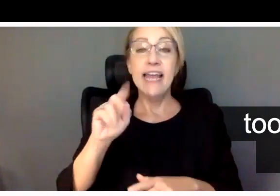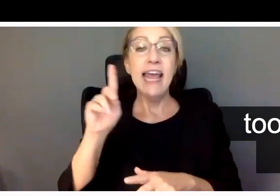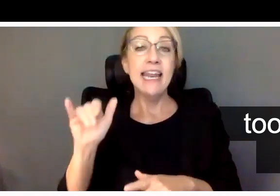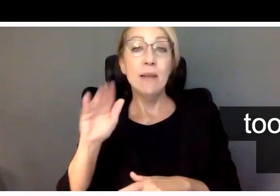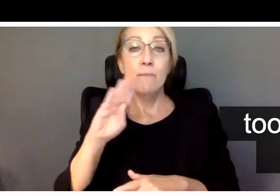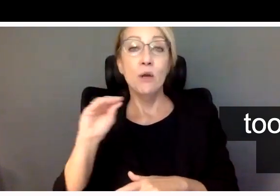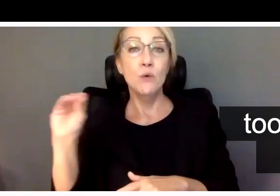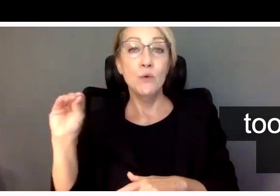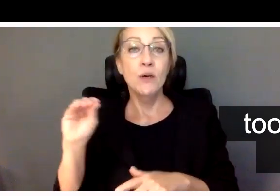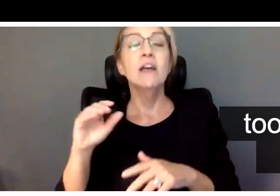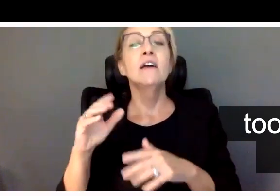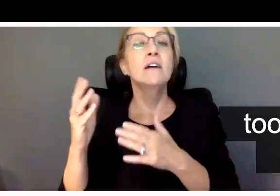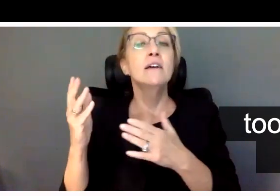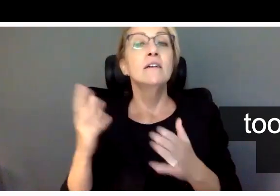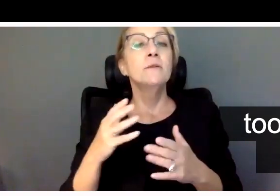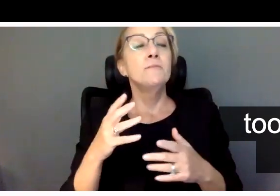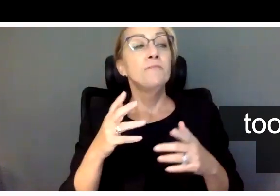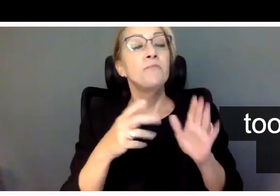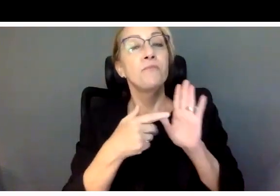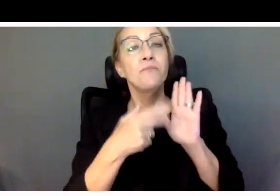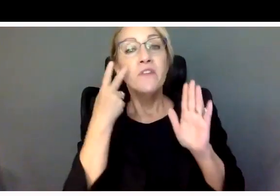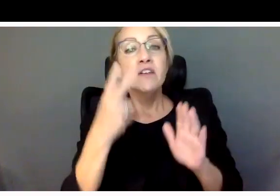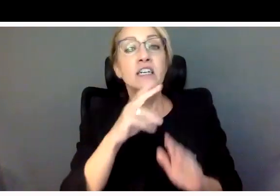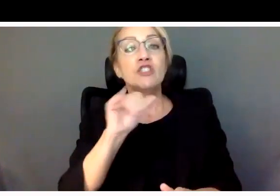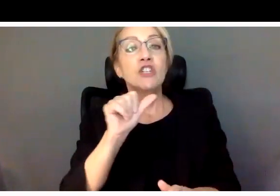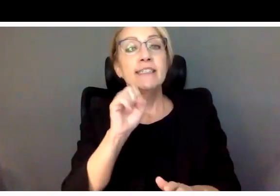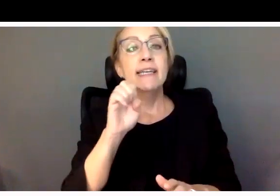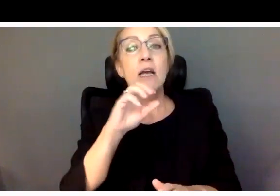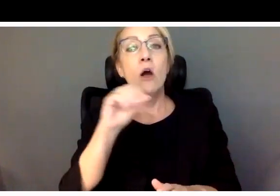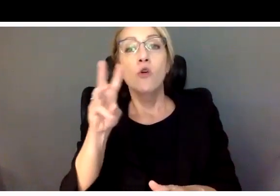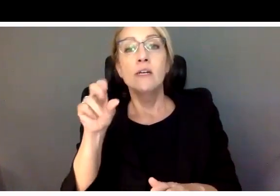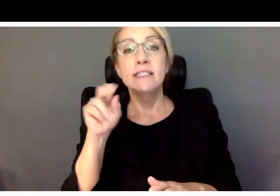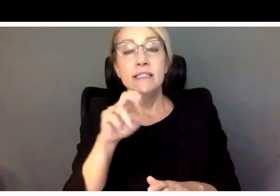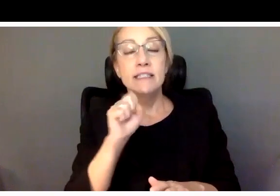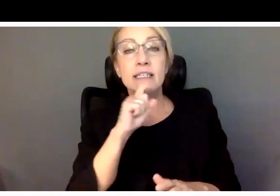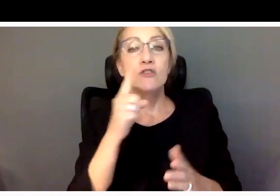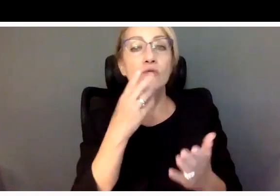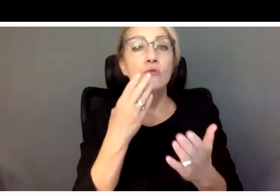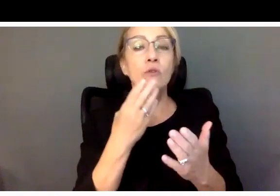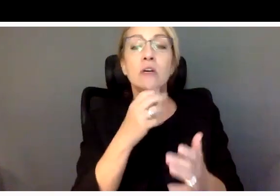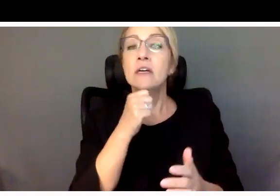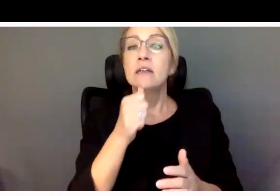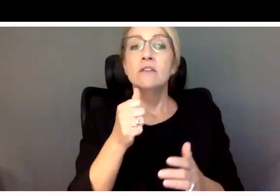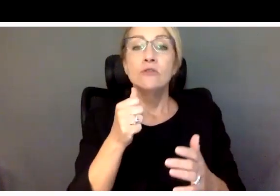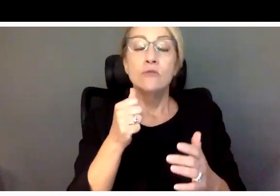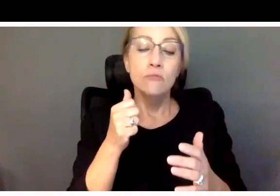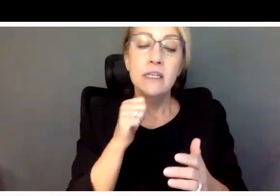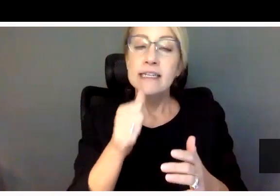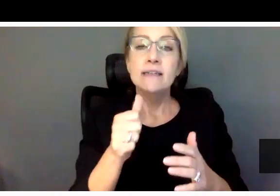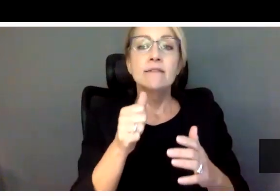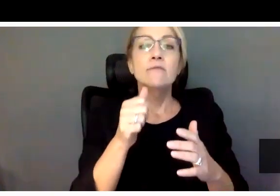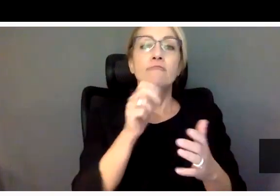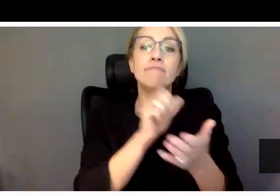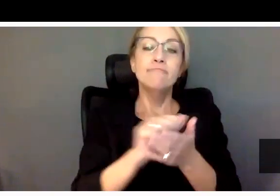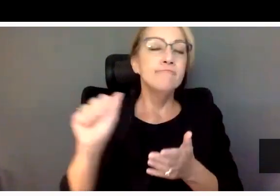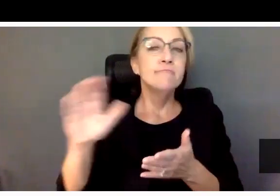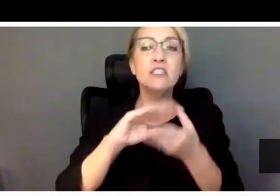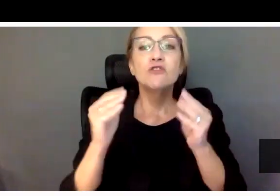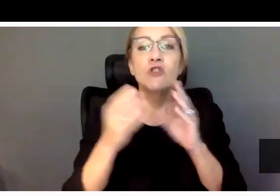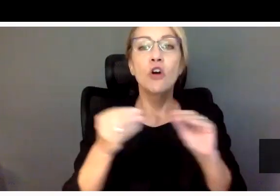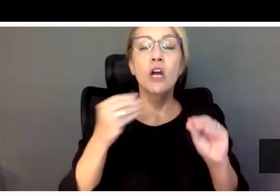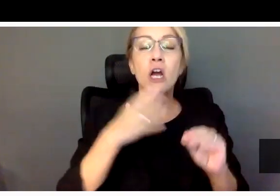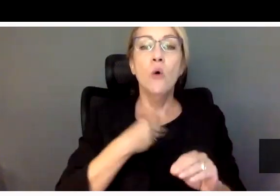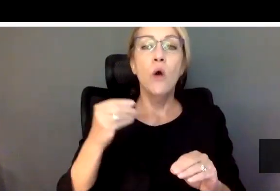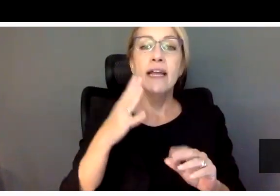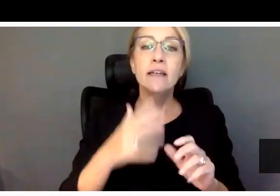Owens disprove white supremacy in front of Hitler at the 1936 Olympics by winning